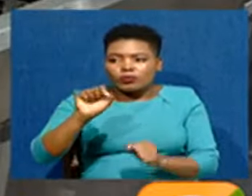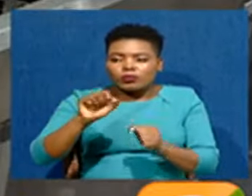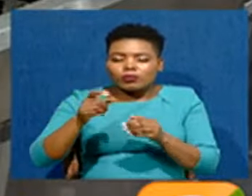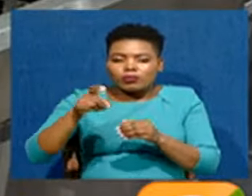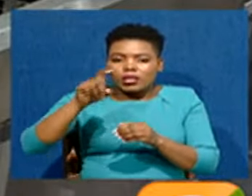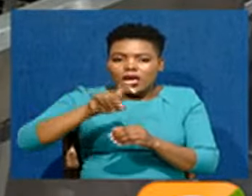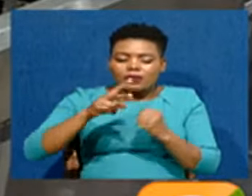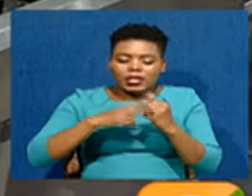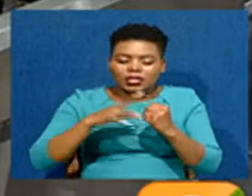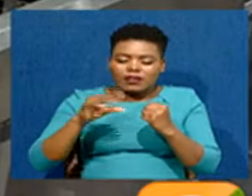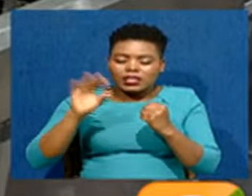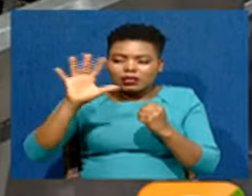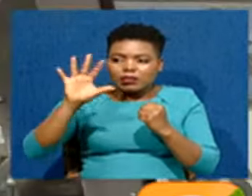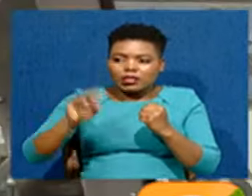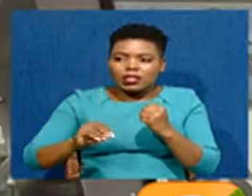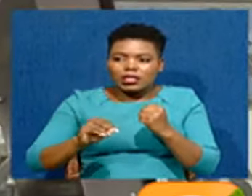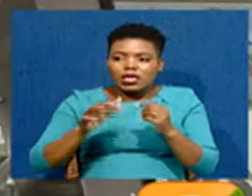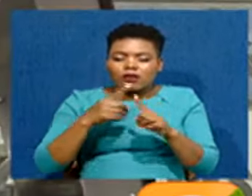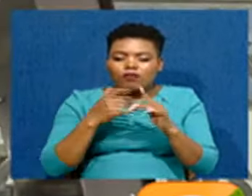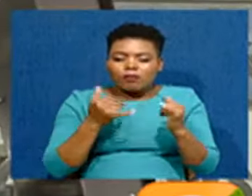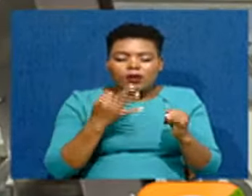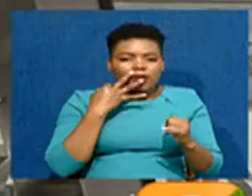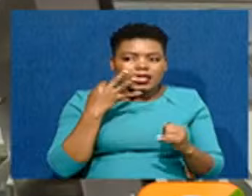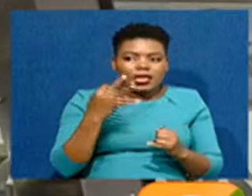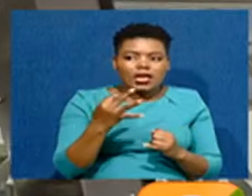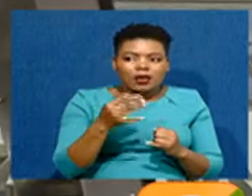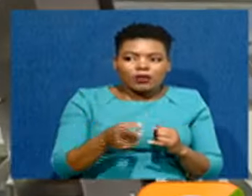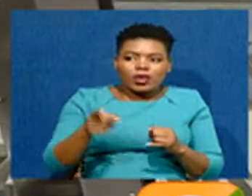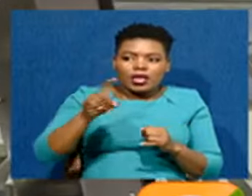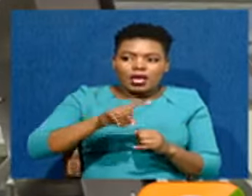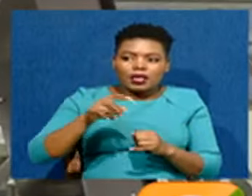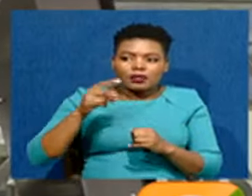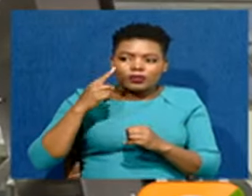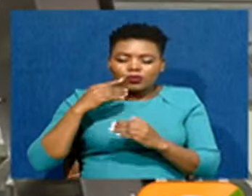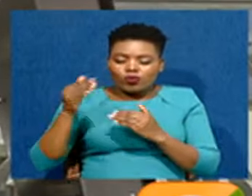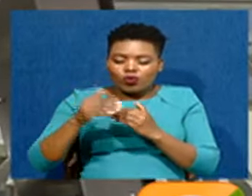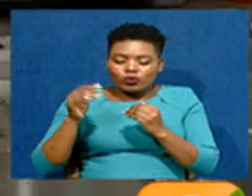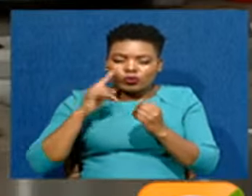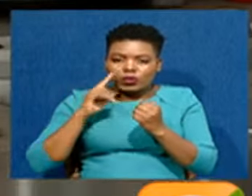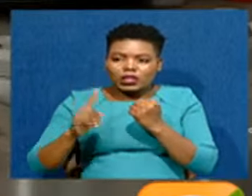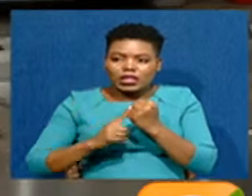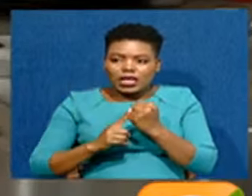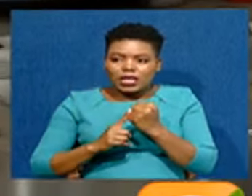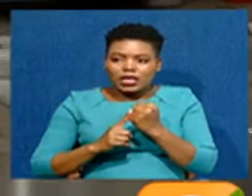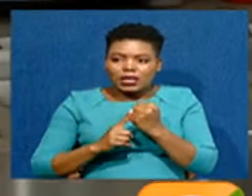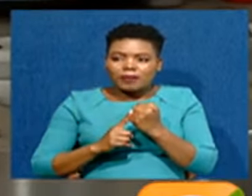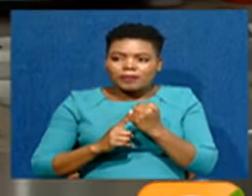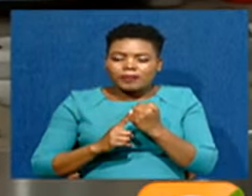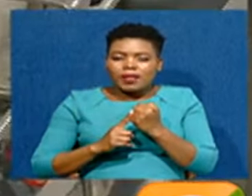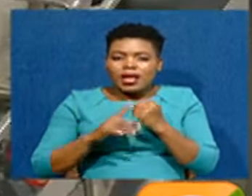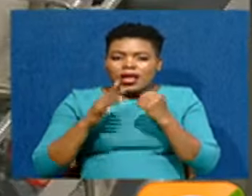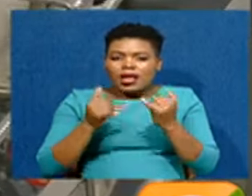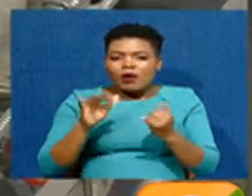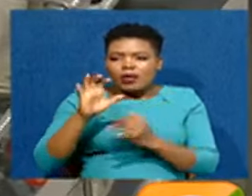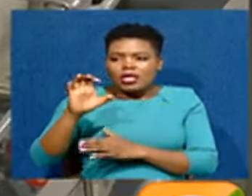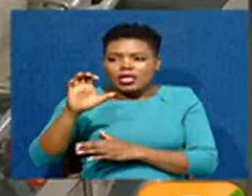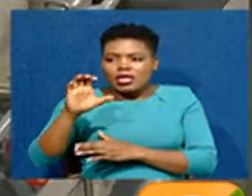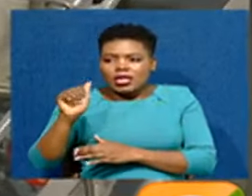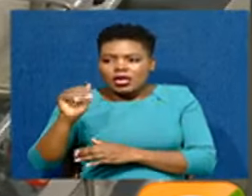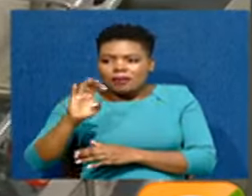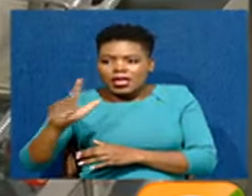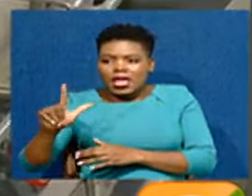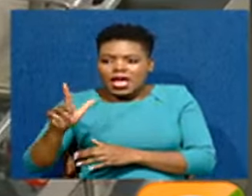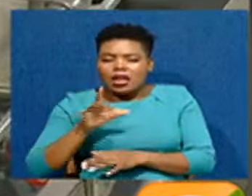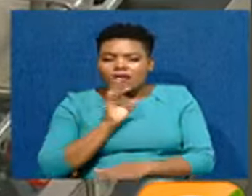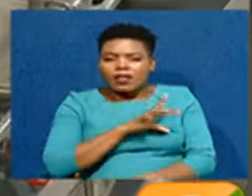by 70% from the current 300 shillings to close to 600, an issue that the brewers fear will increase